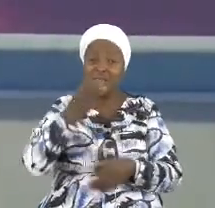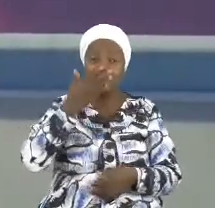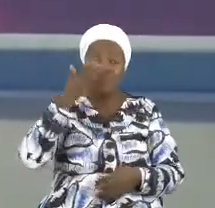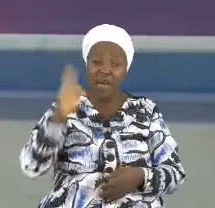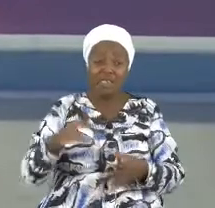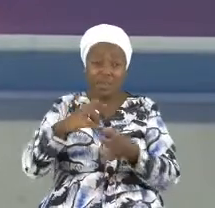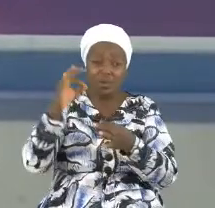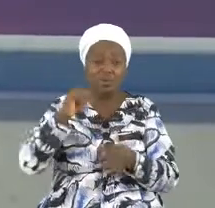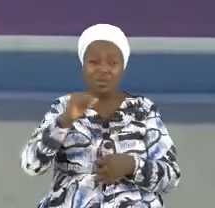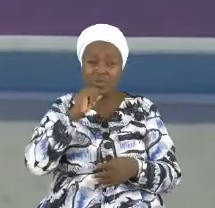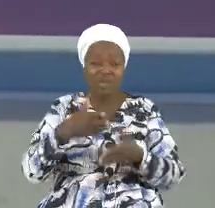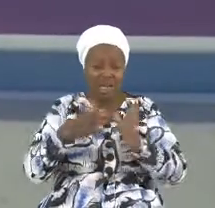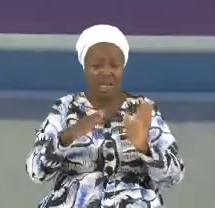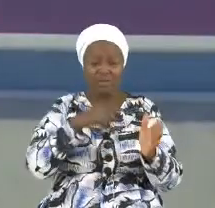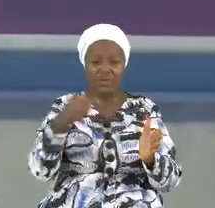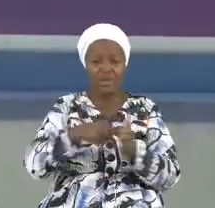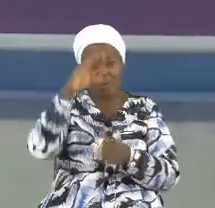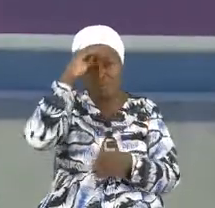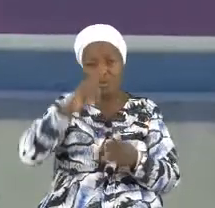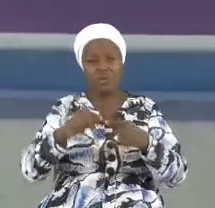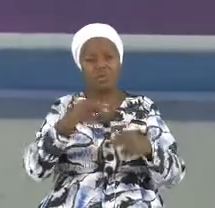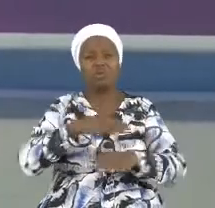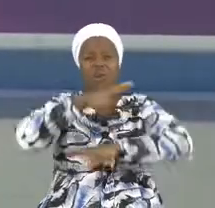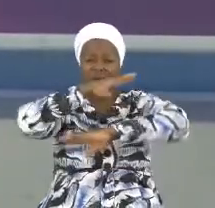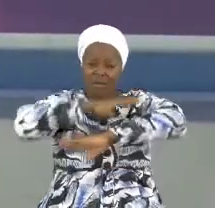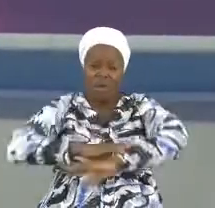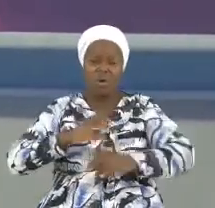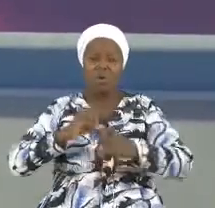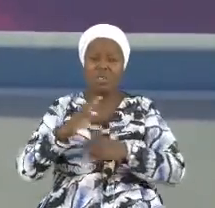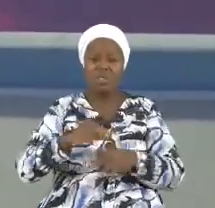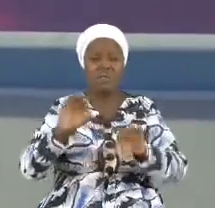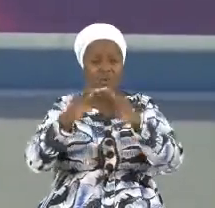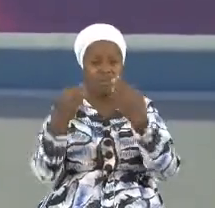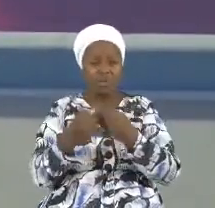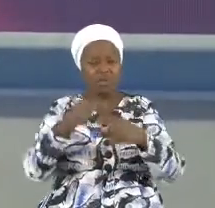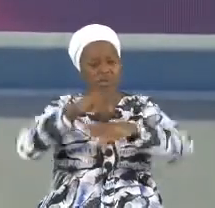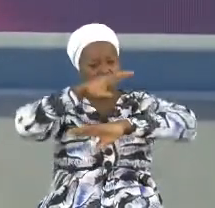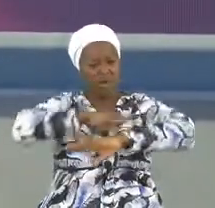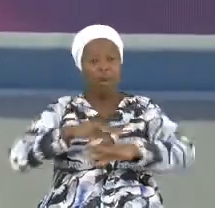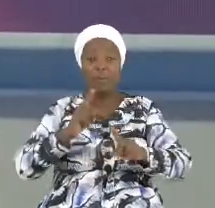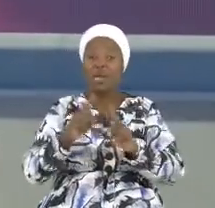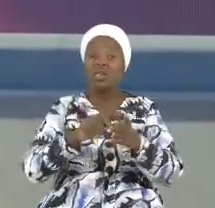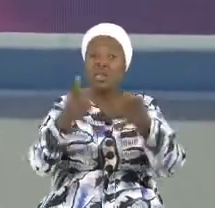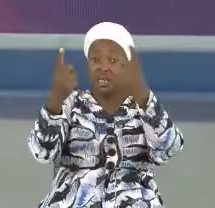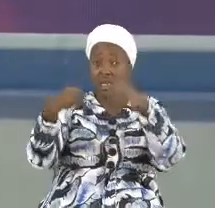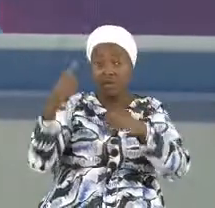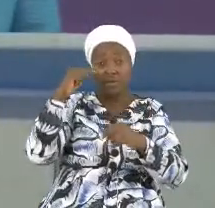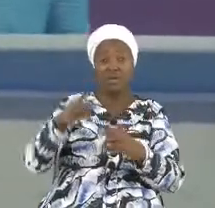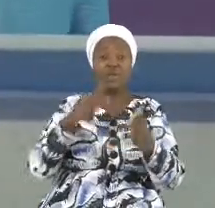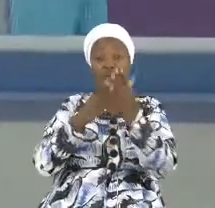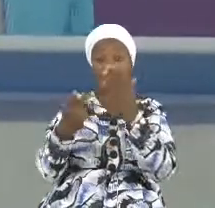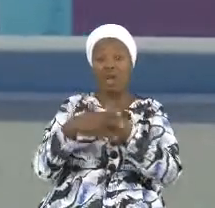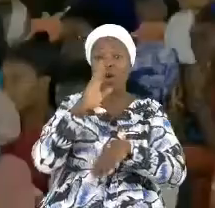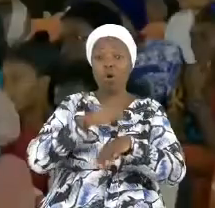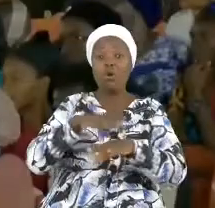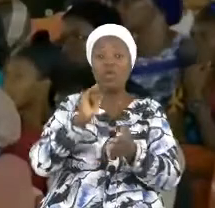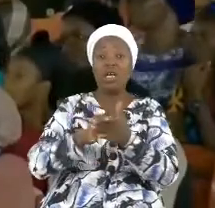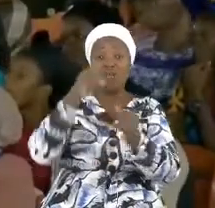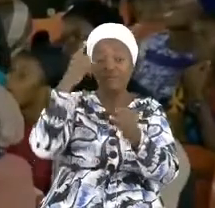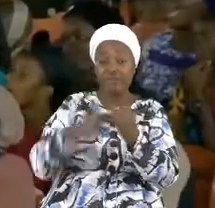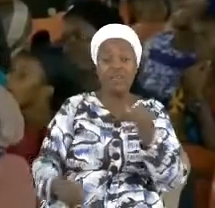family to rest. And then they came to the crusade on the final day, like tonight.